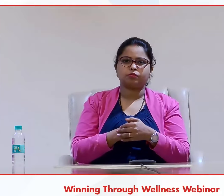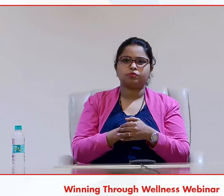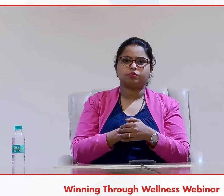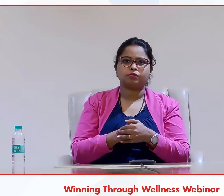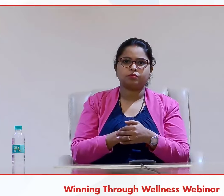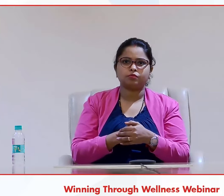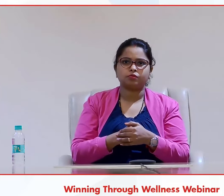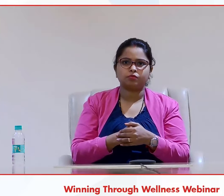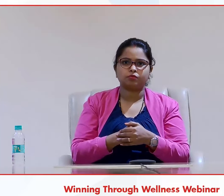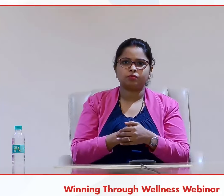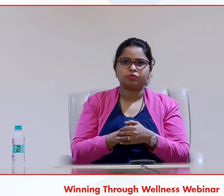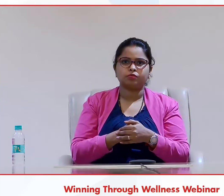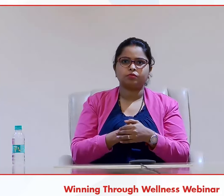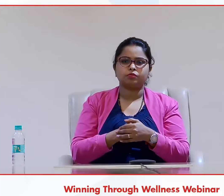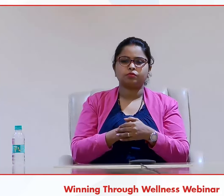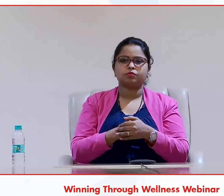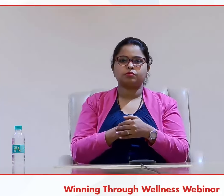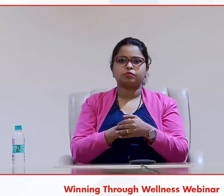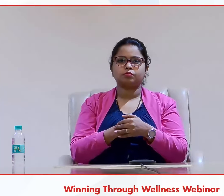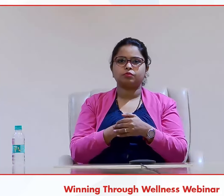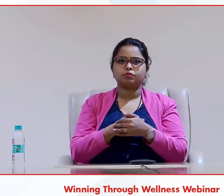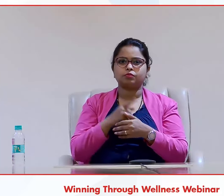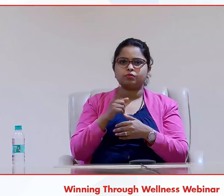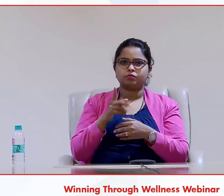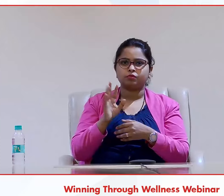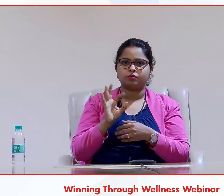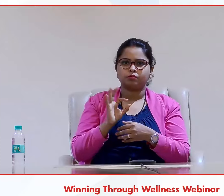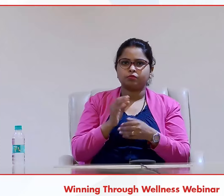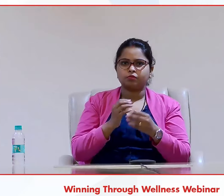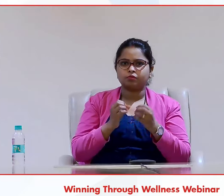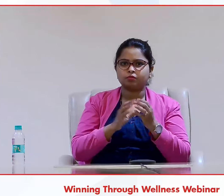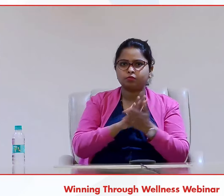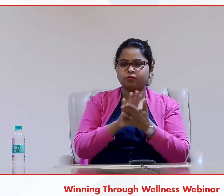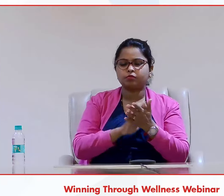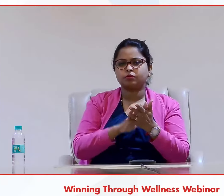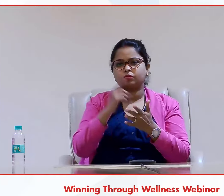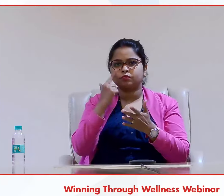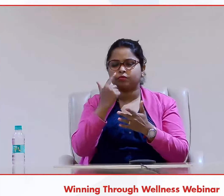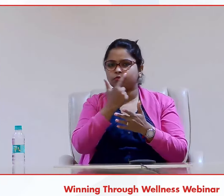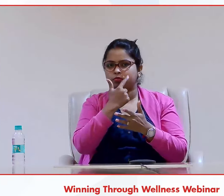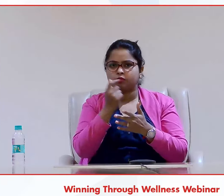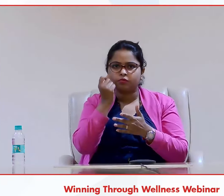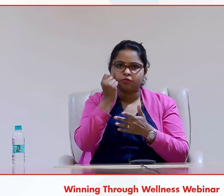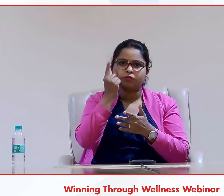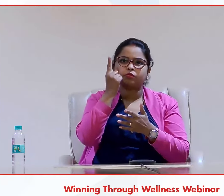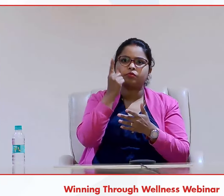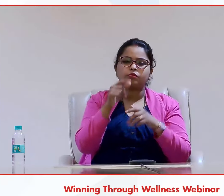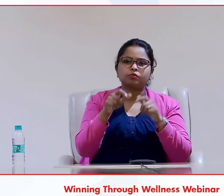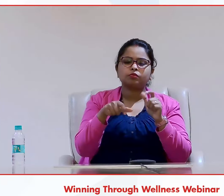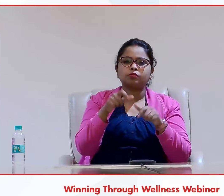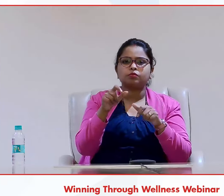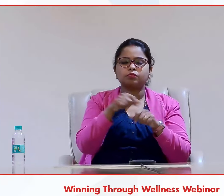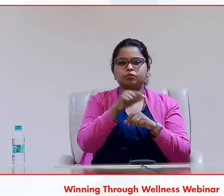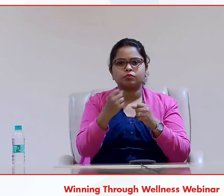Yes, I heard that. So yes, I would like to take it up. So basically, you know, being visually impaired, I can understand that there are phases,